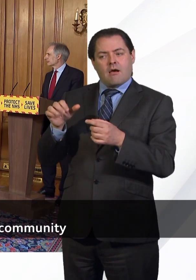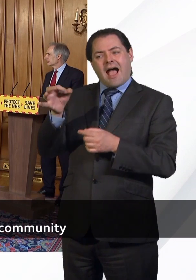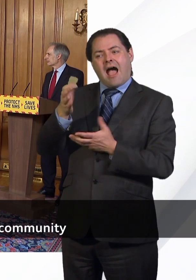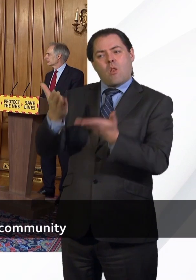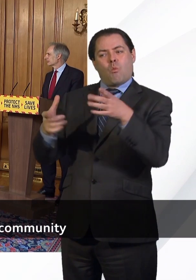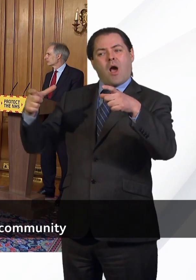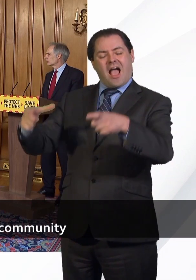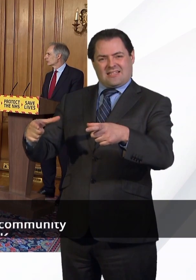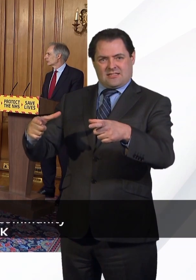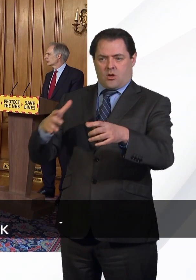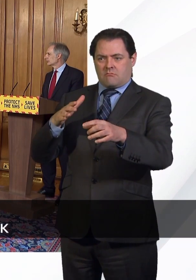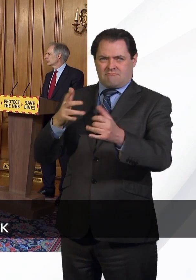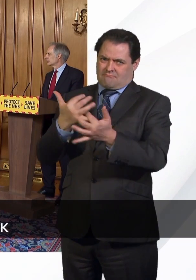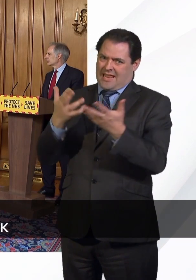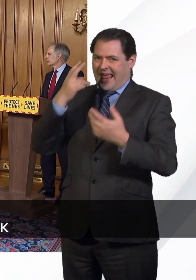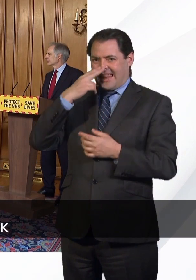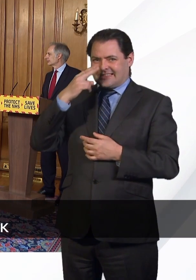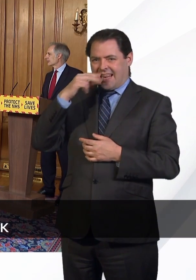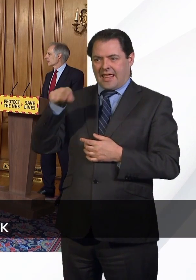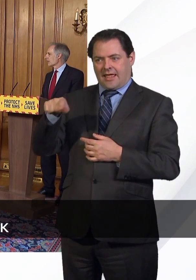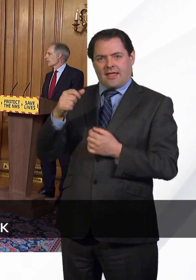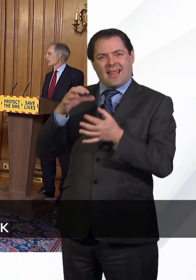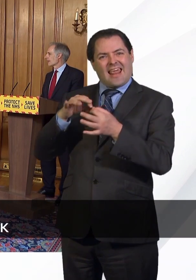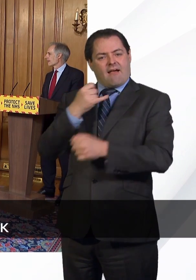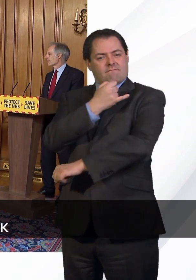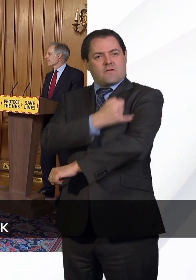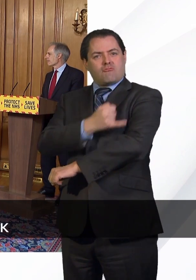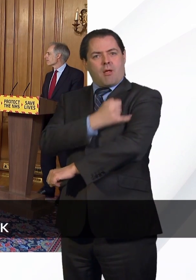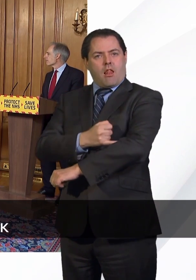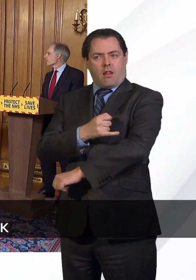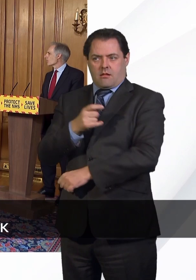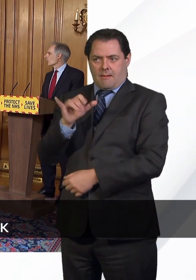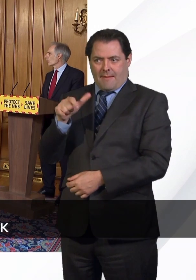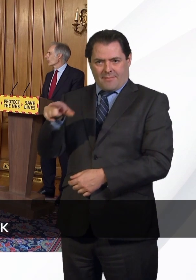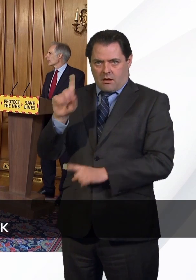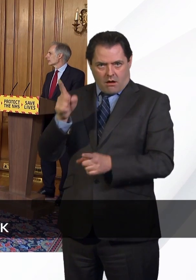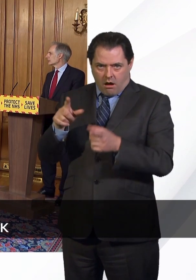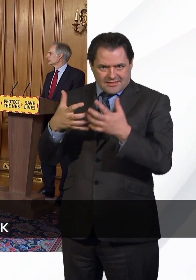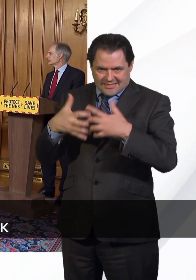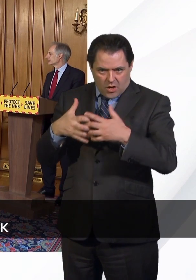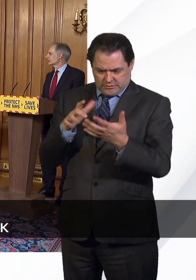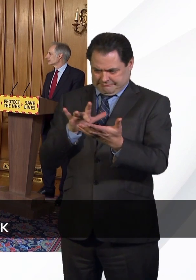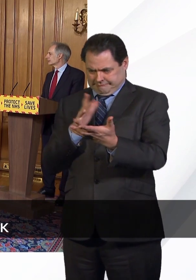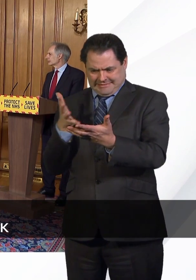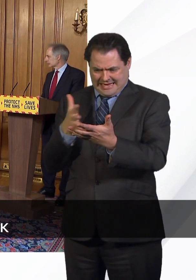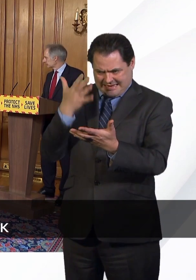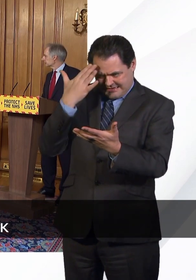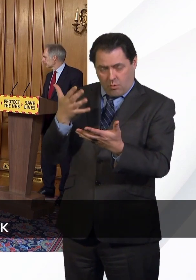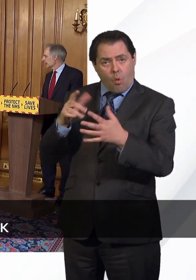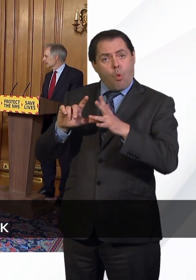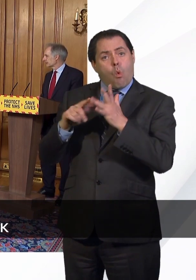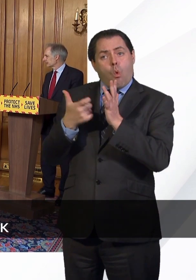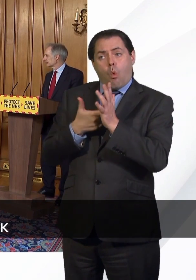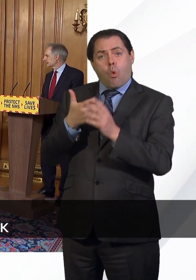vulnerable category. How are you expecting those who don't have a smartphone or can't use that technology, be it on the island or across the